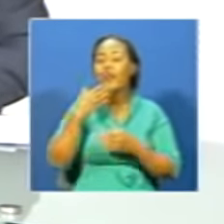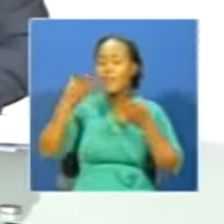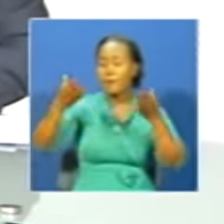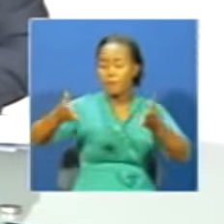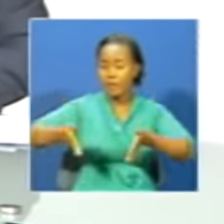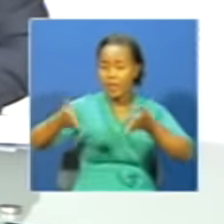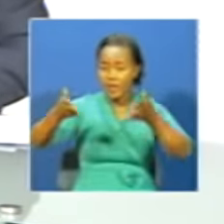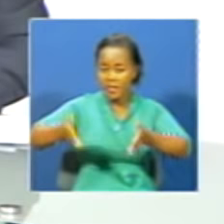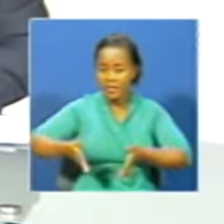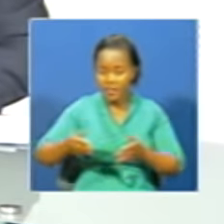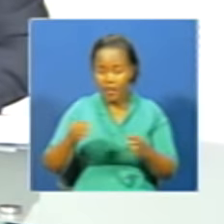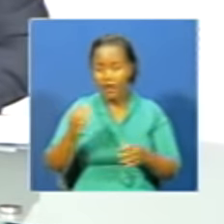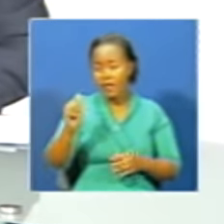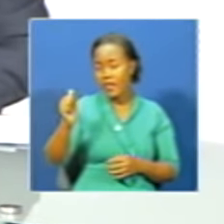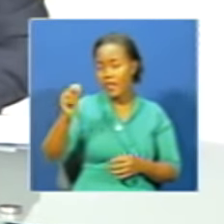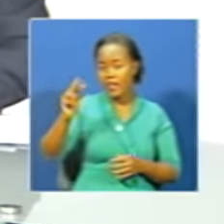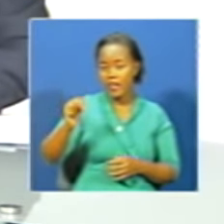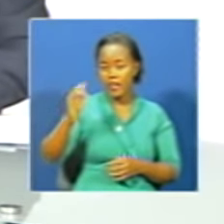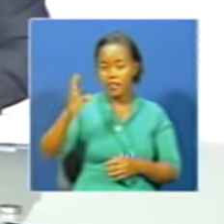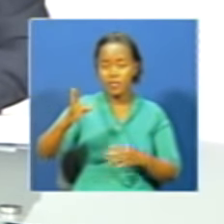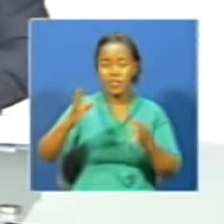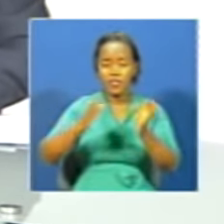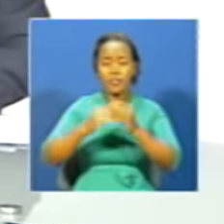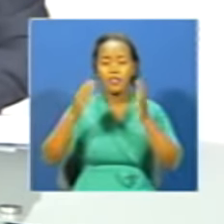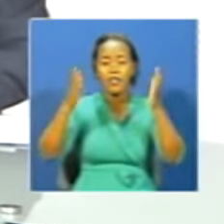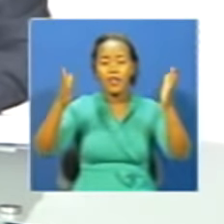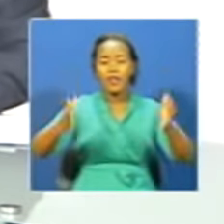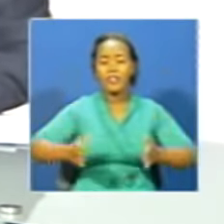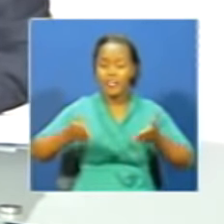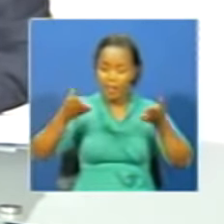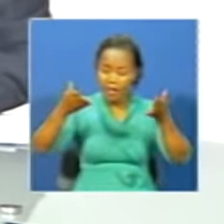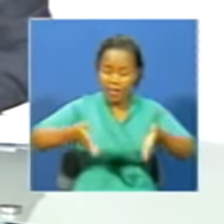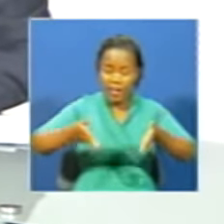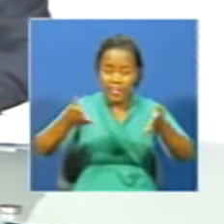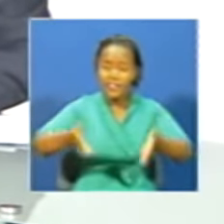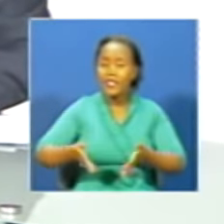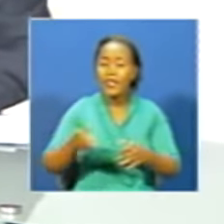Mudavadi, ANC leader, live in studio when we